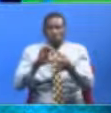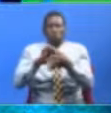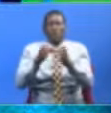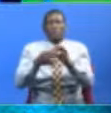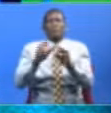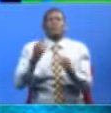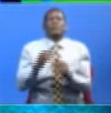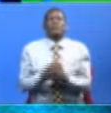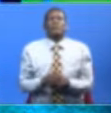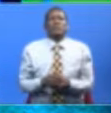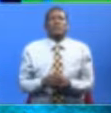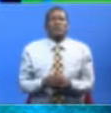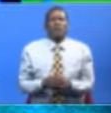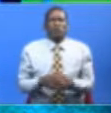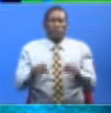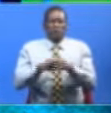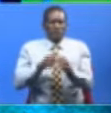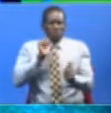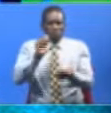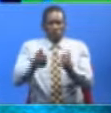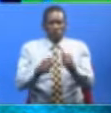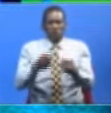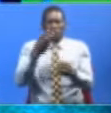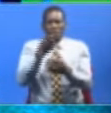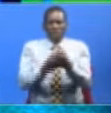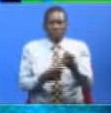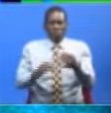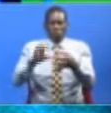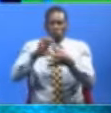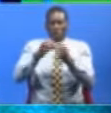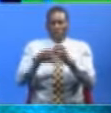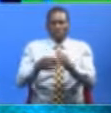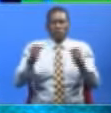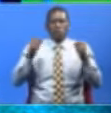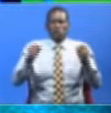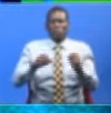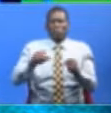Staying with athletics, double Olympic marathon champion Eliud Kipchoge has issued a clarion